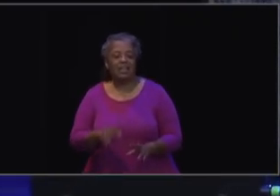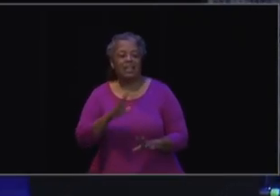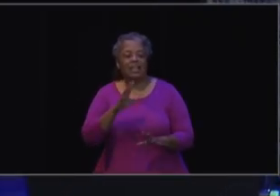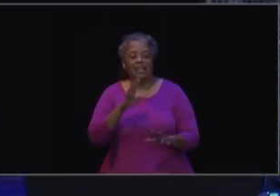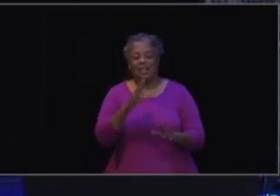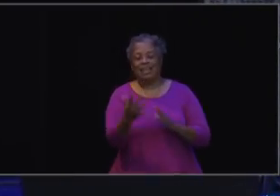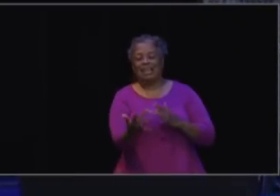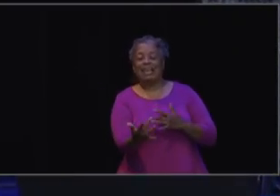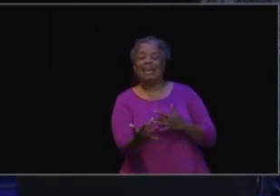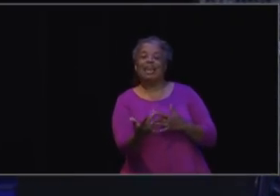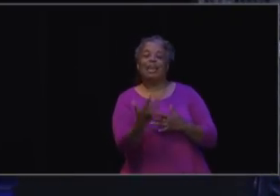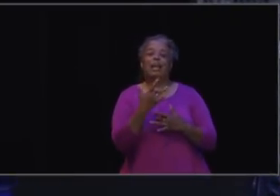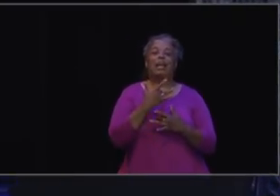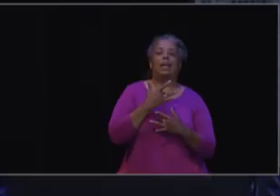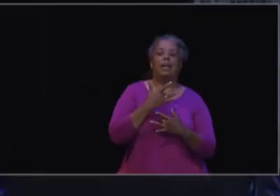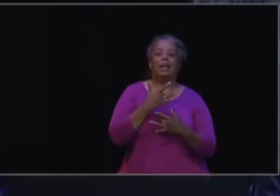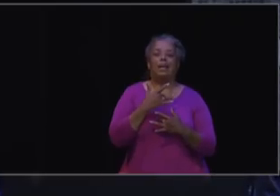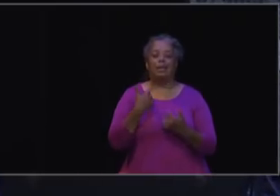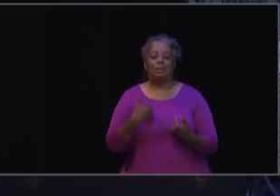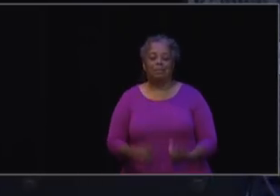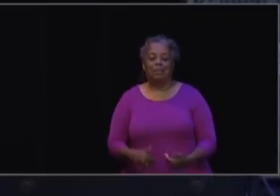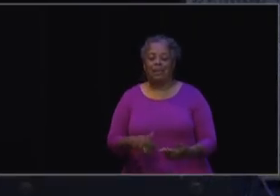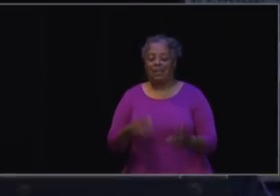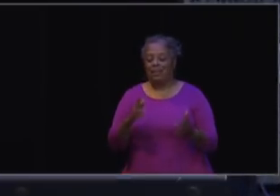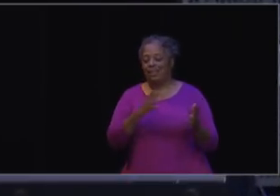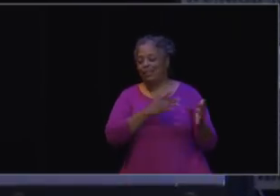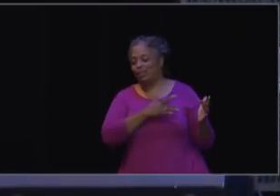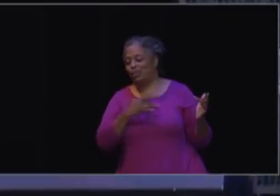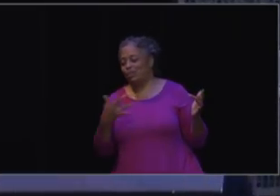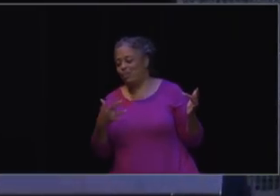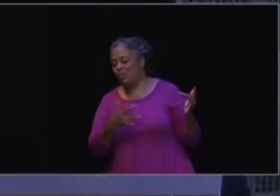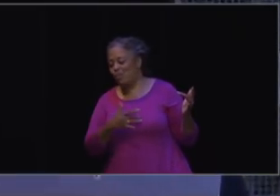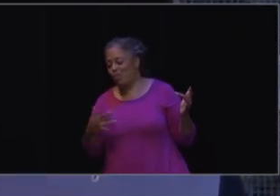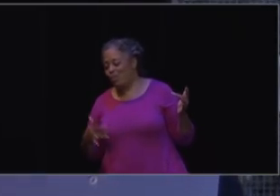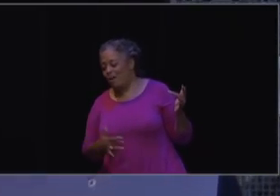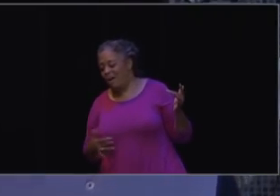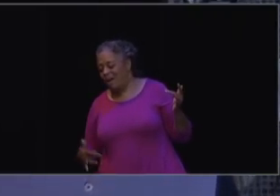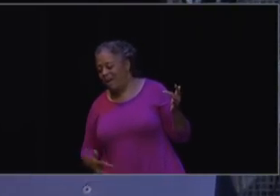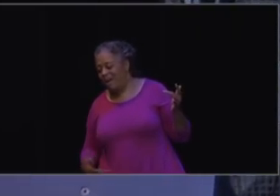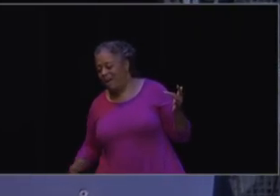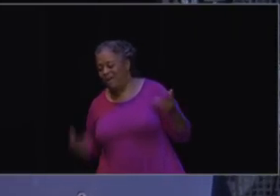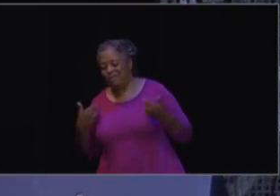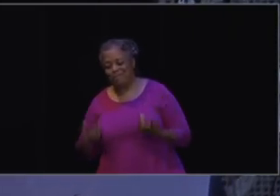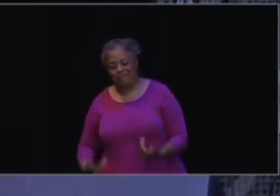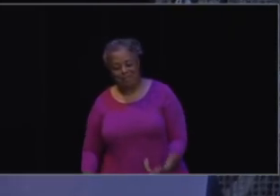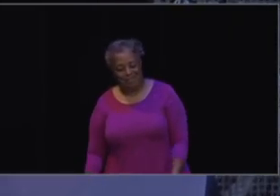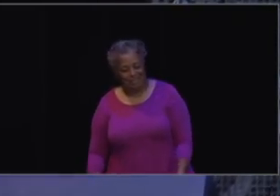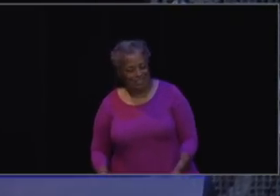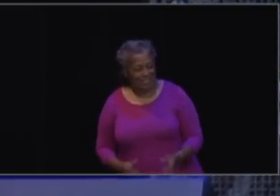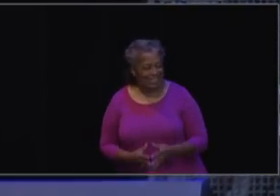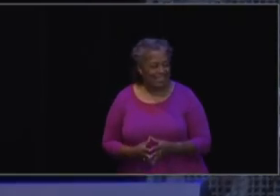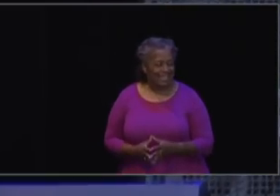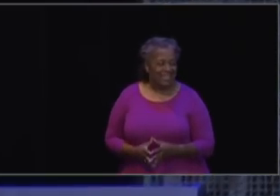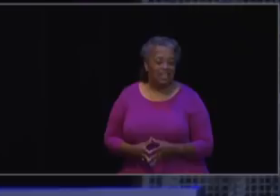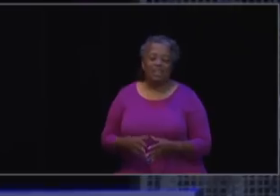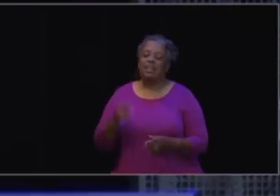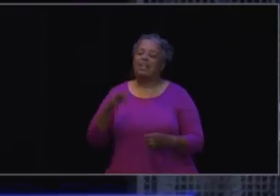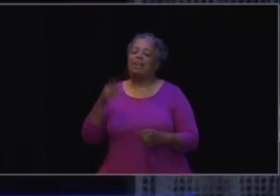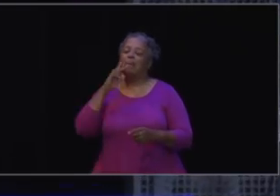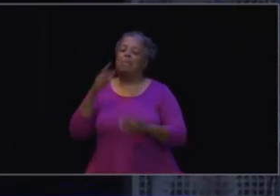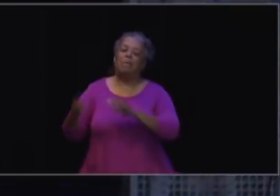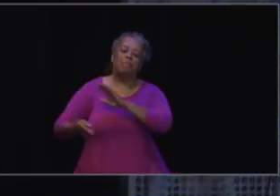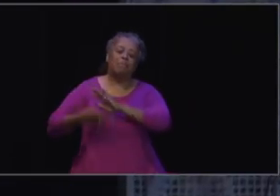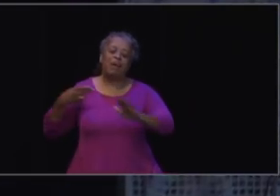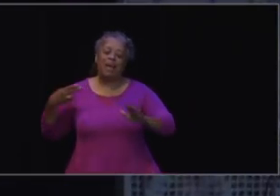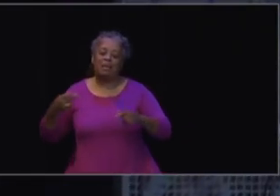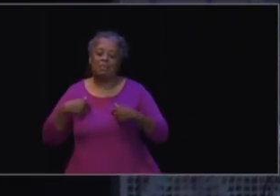me. Dow, dow, chick, swipe me. Dow, dow, chick, brand me.